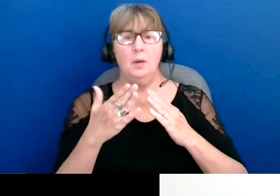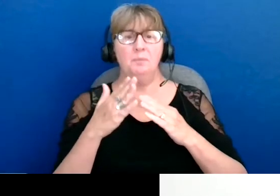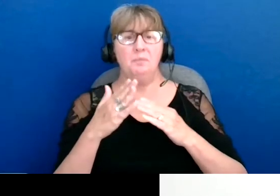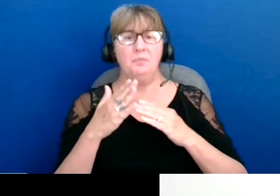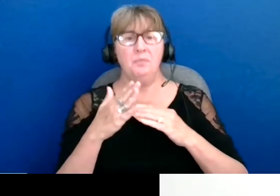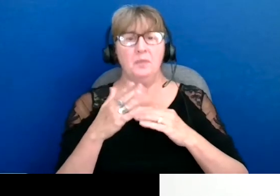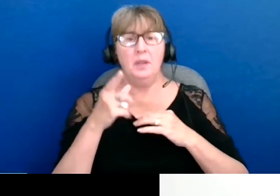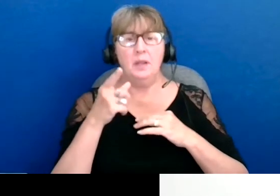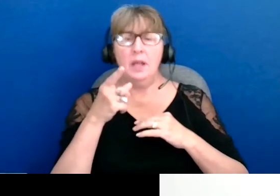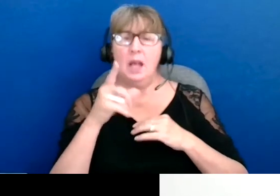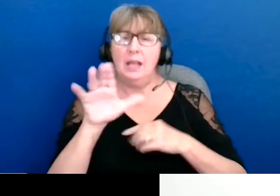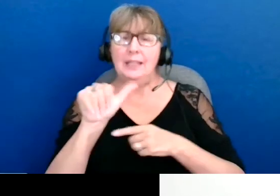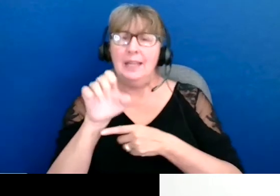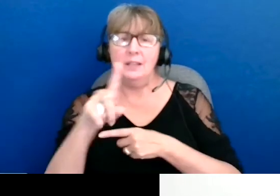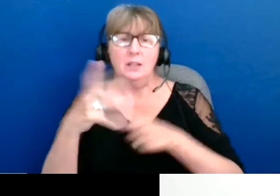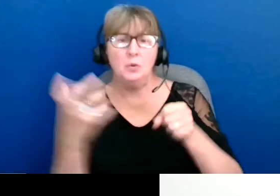does accessibility matter?